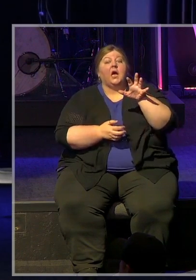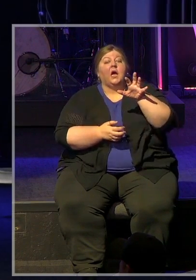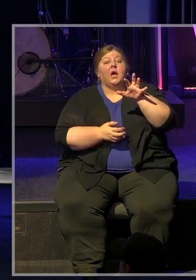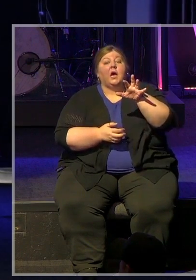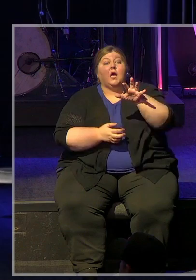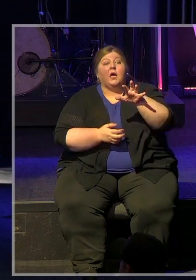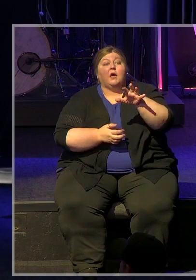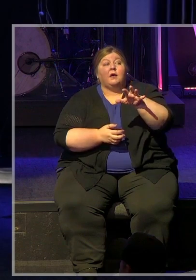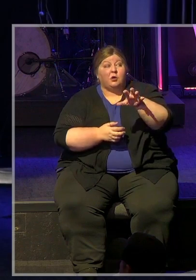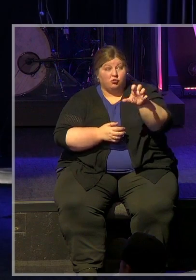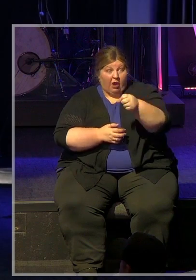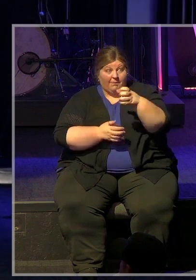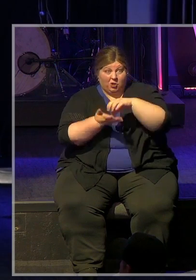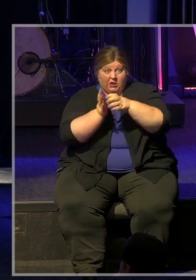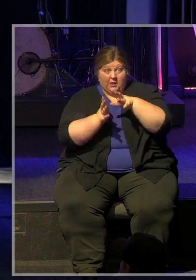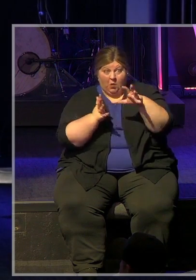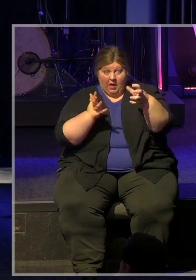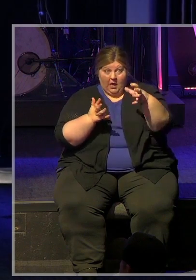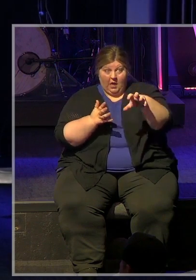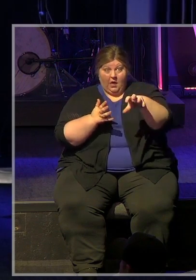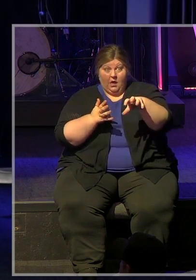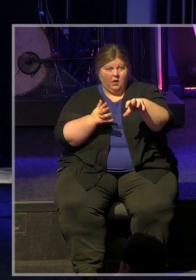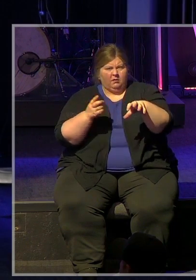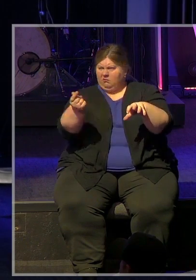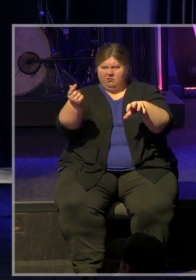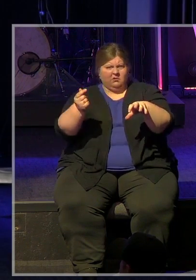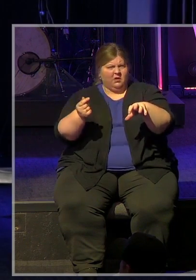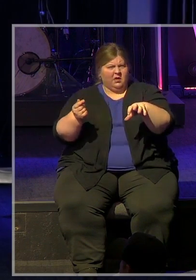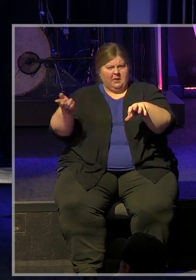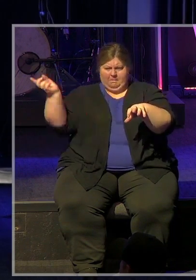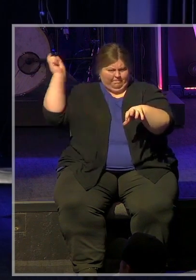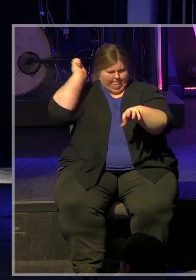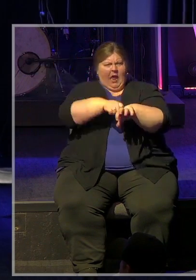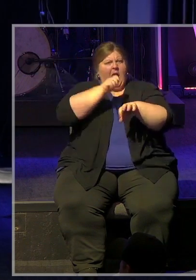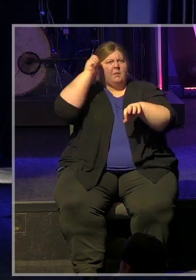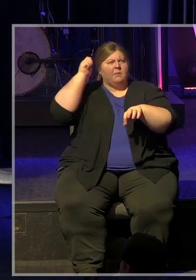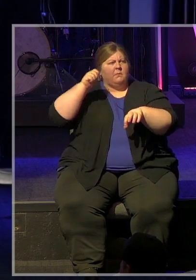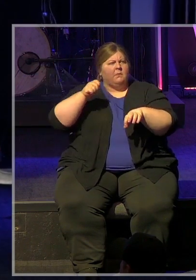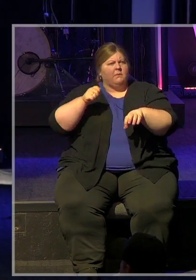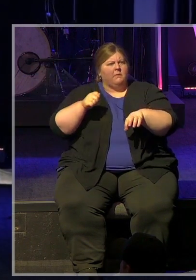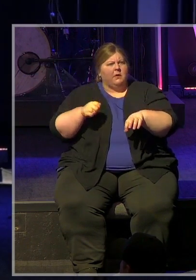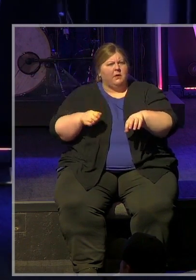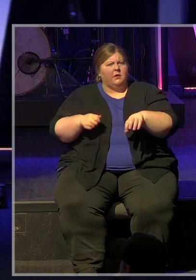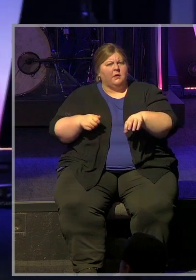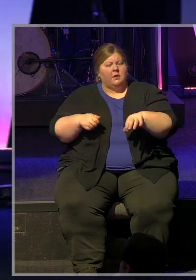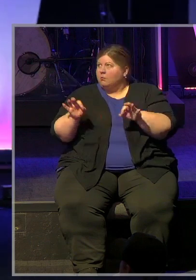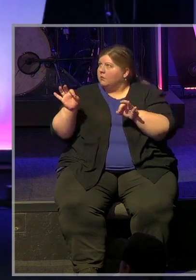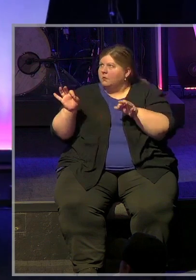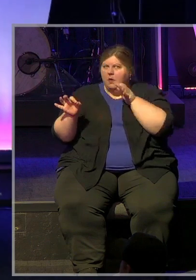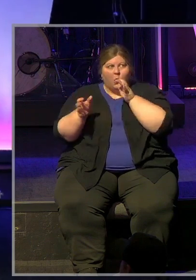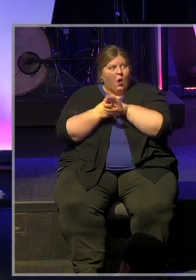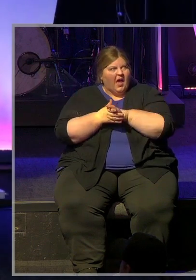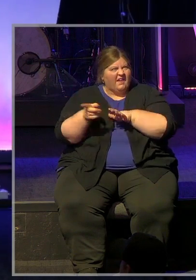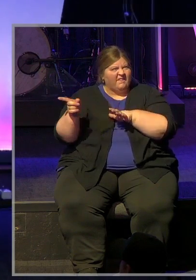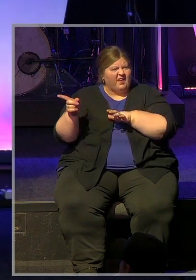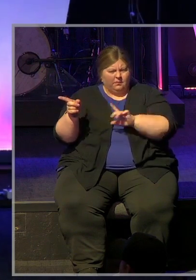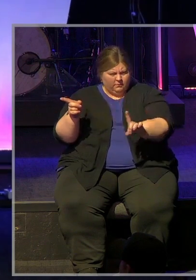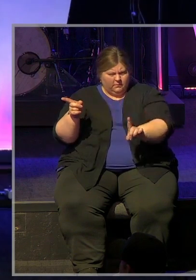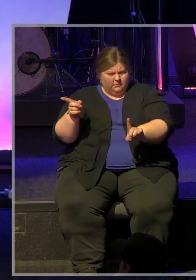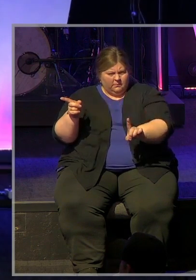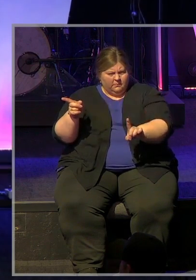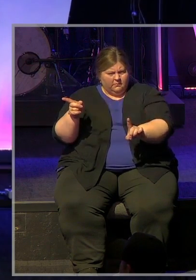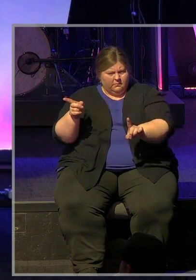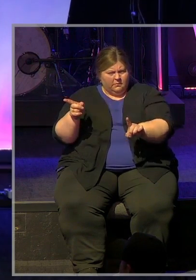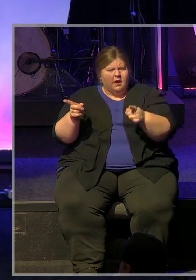on the table to grab one of the cookies, all of a sudden, out of nowhere, a spatula smacks him in the hand, and it's his wife. And she says, "Back